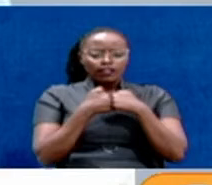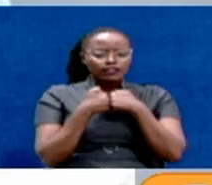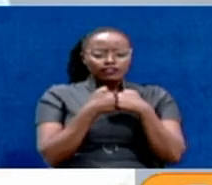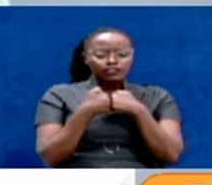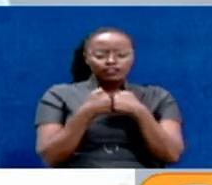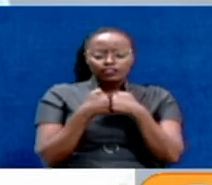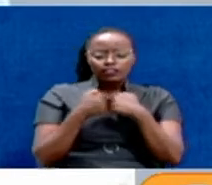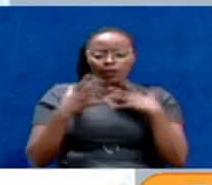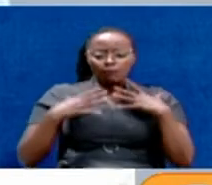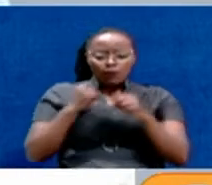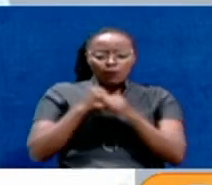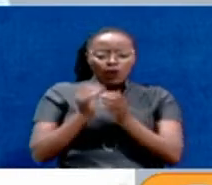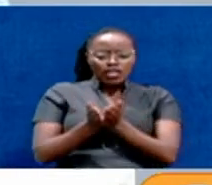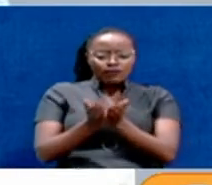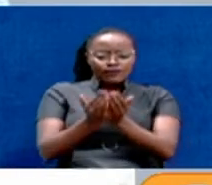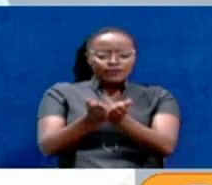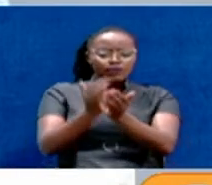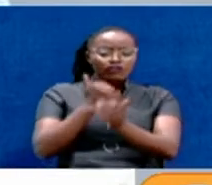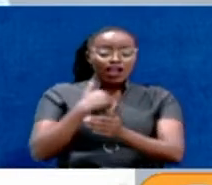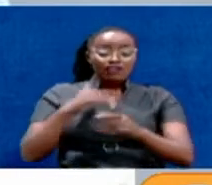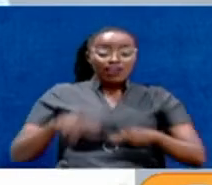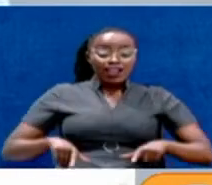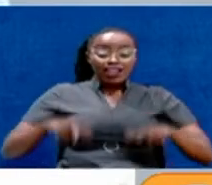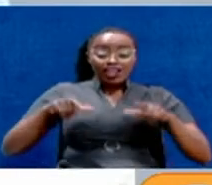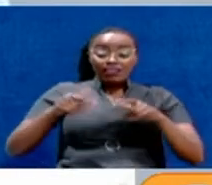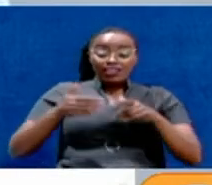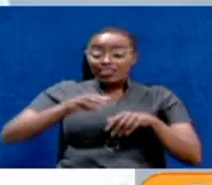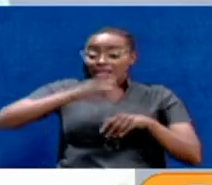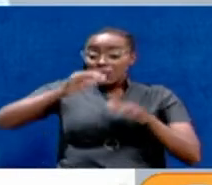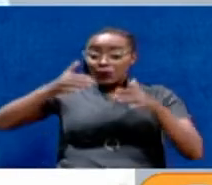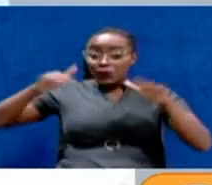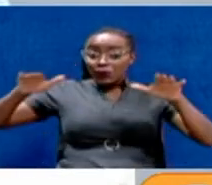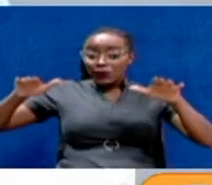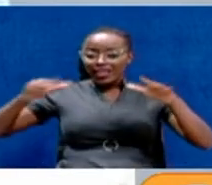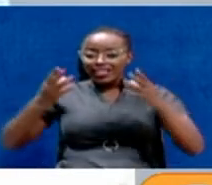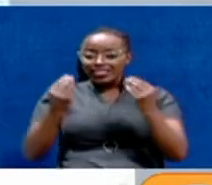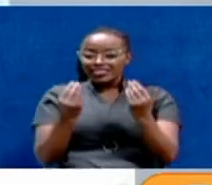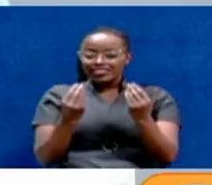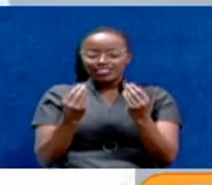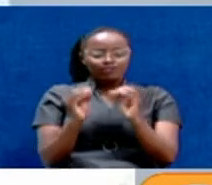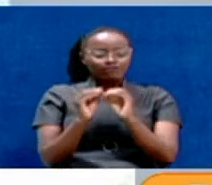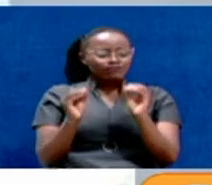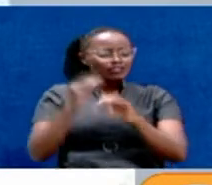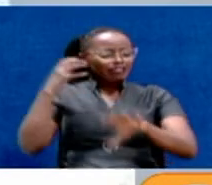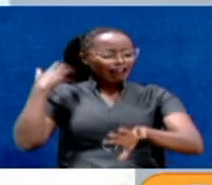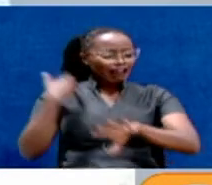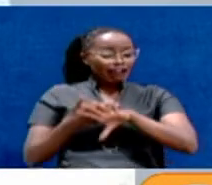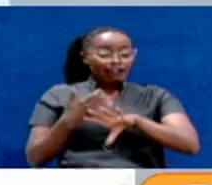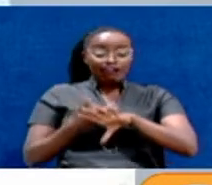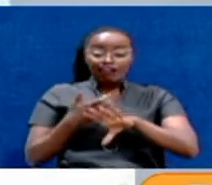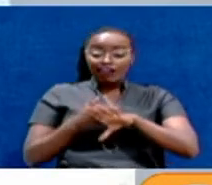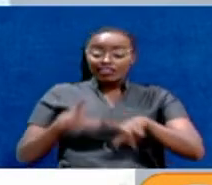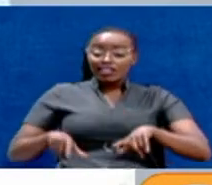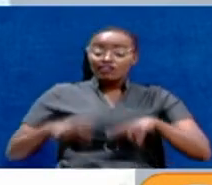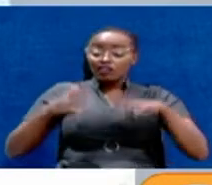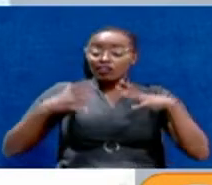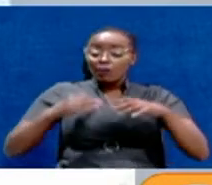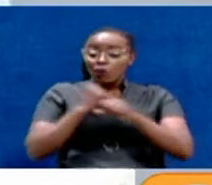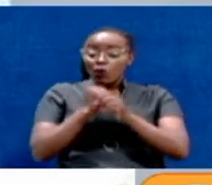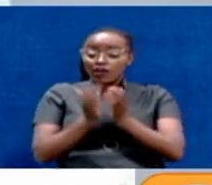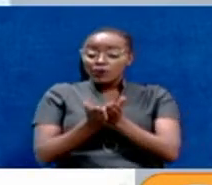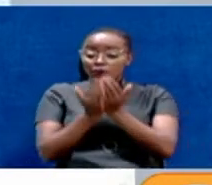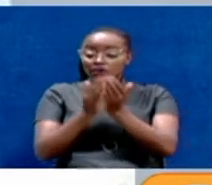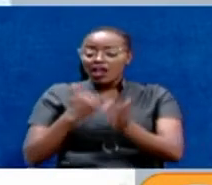the seafarers go through. Life is in the sea is not easy. It's a very difficult life. Seafarers go